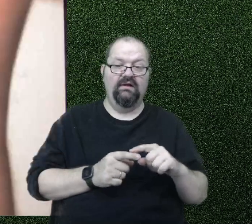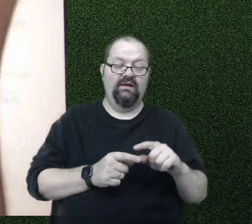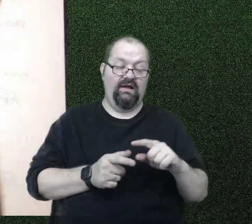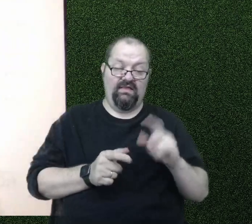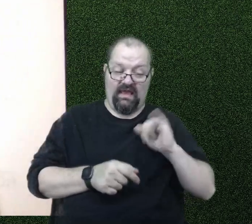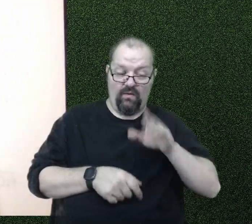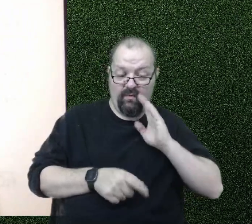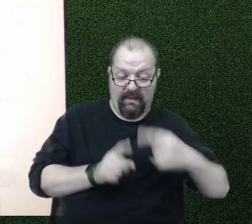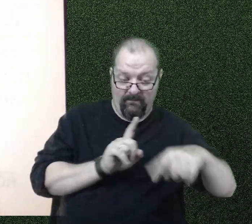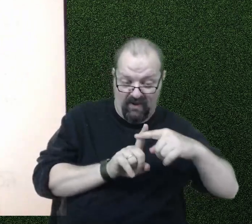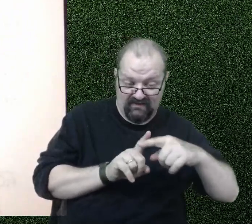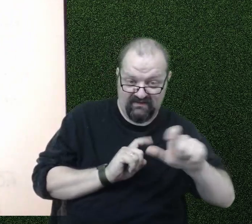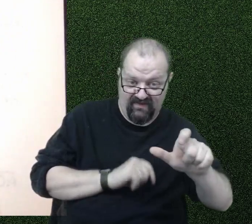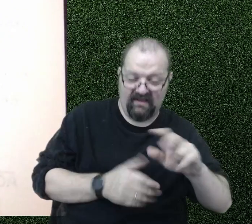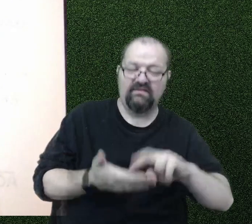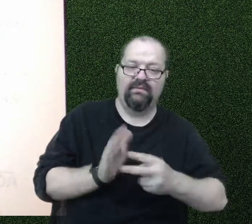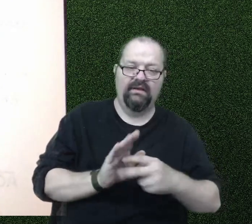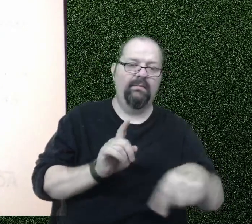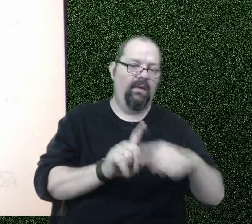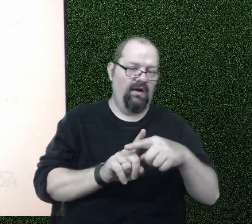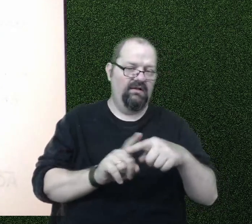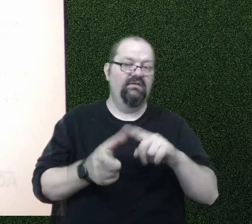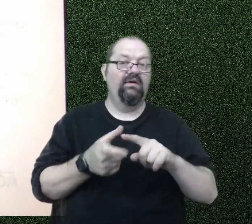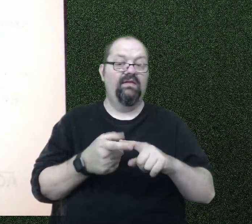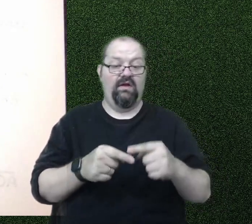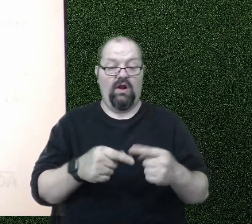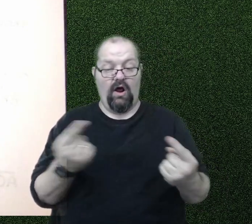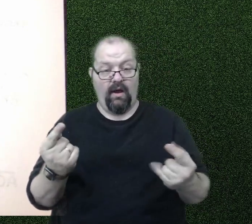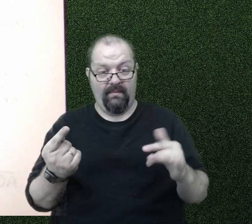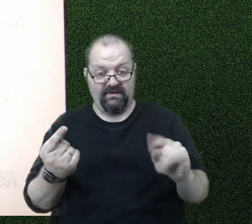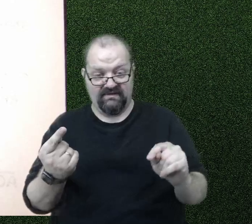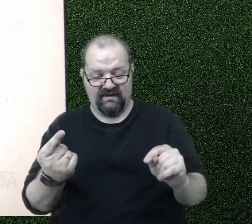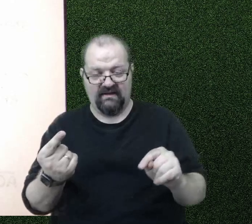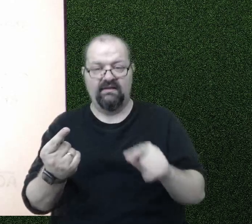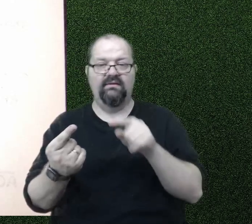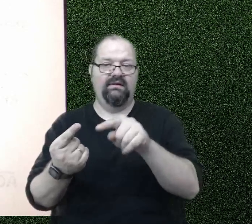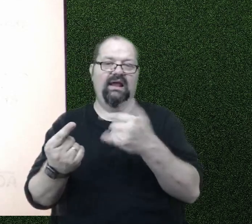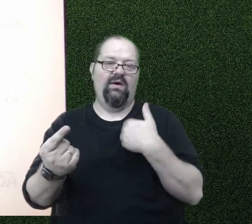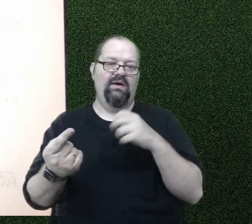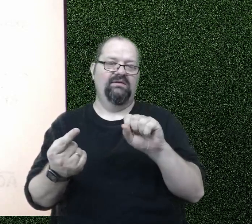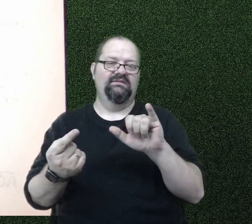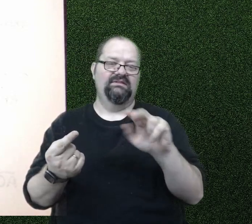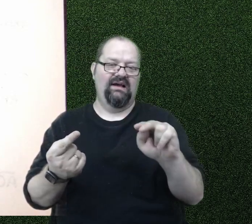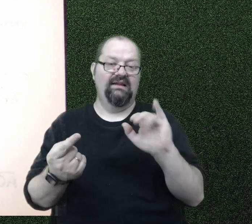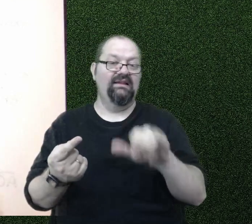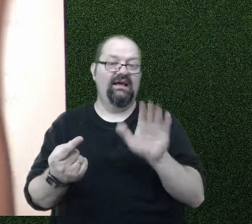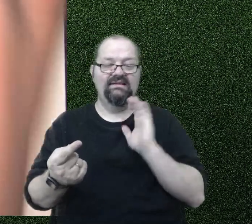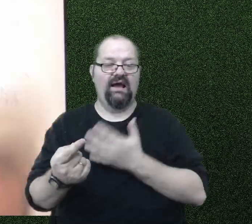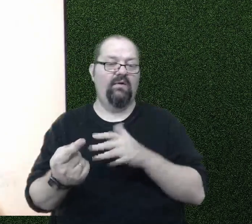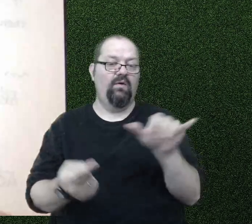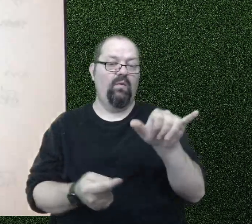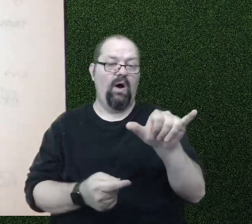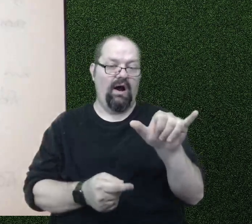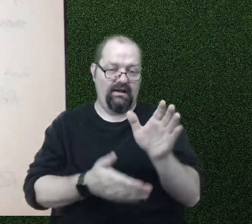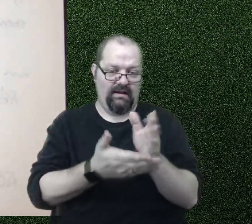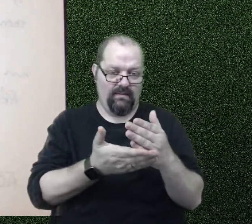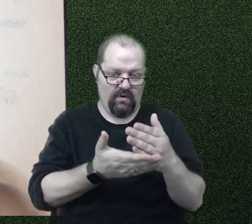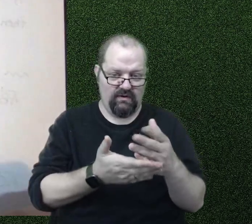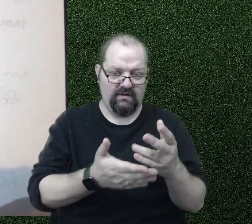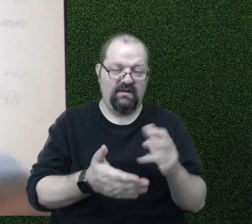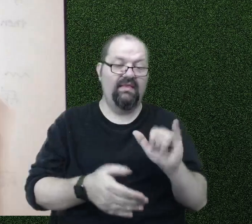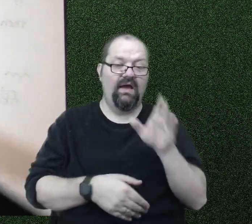positive. And then opposite the 59, I get the sine. That's the y component, and it's going in the positive y